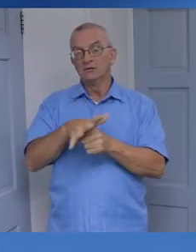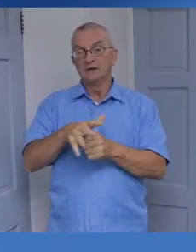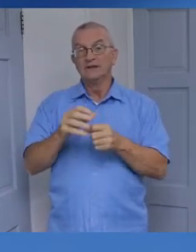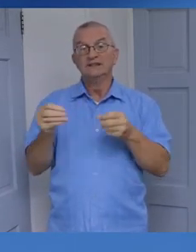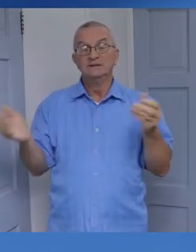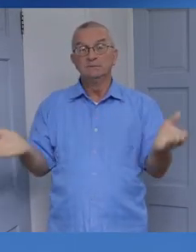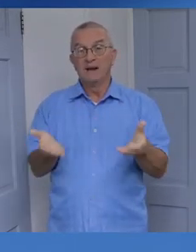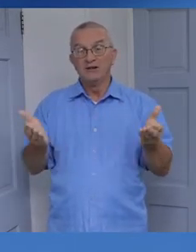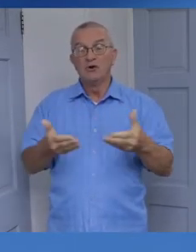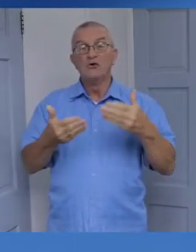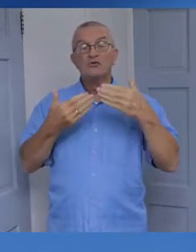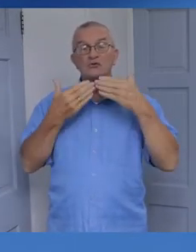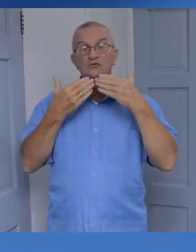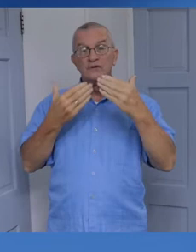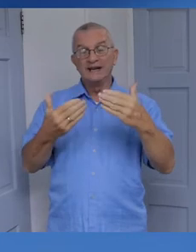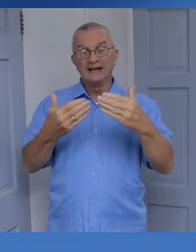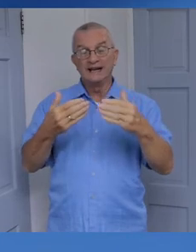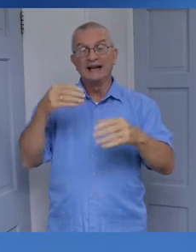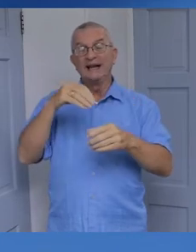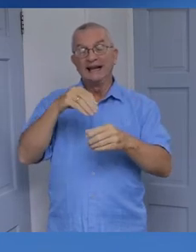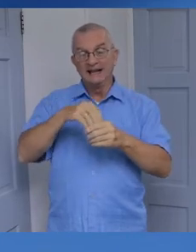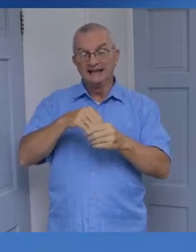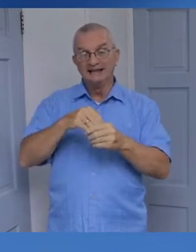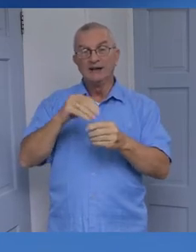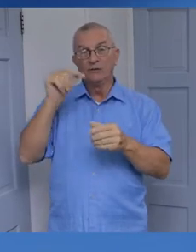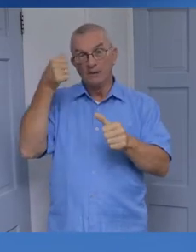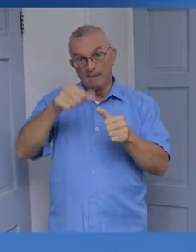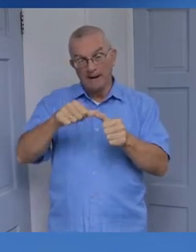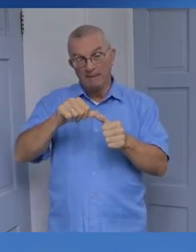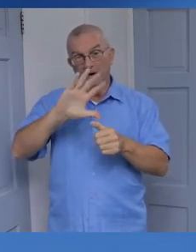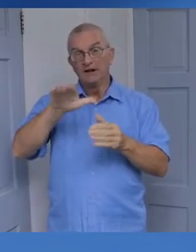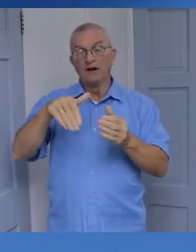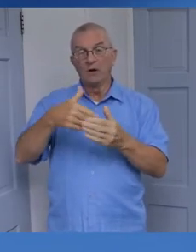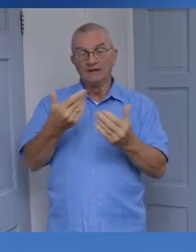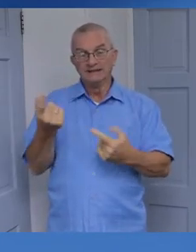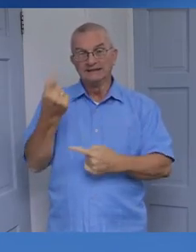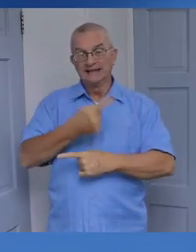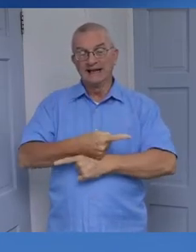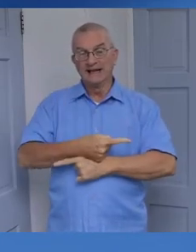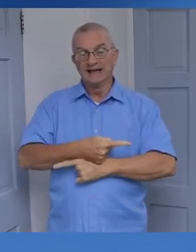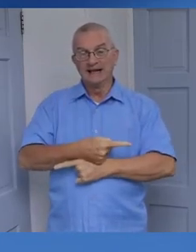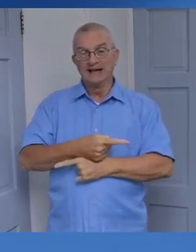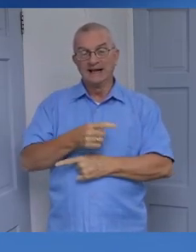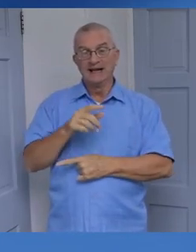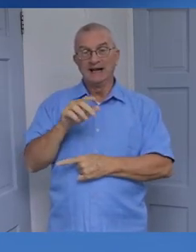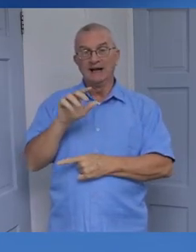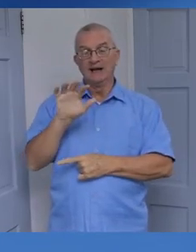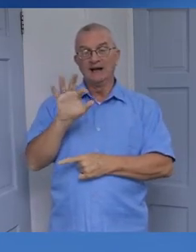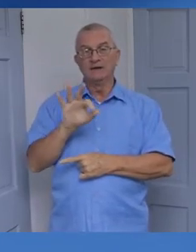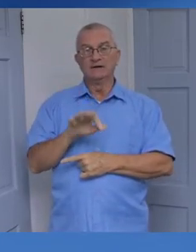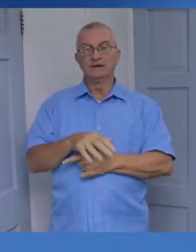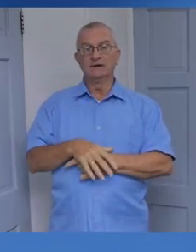this significant event. Ms. Maria Francois.